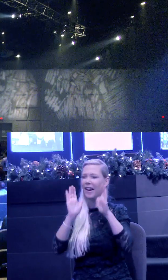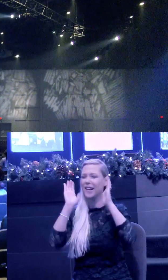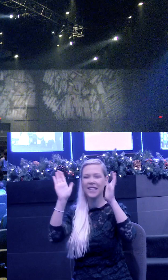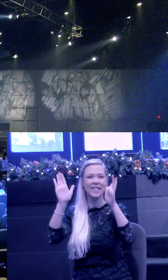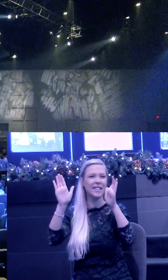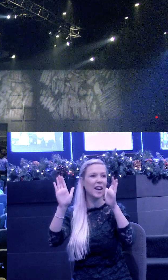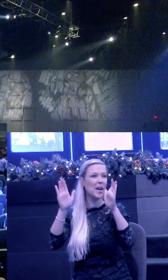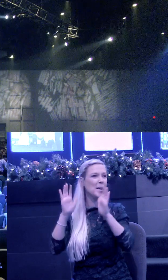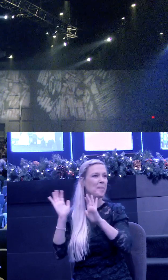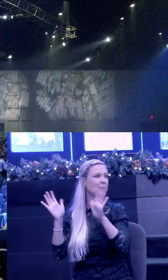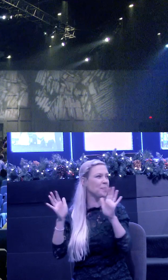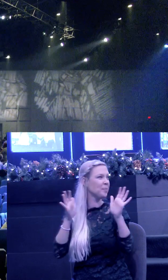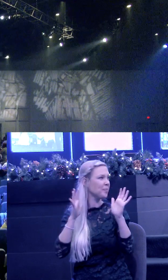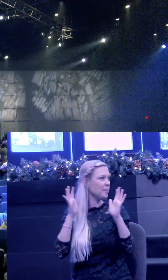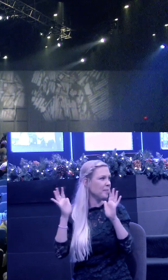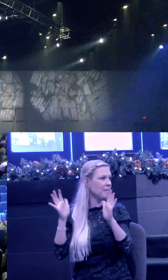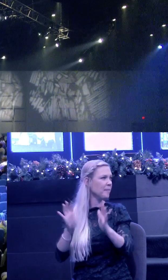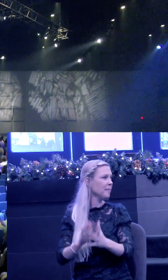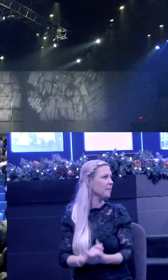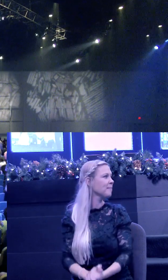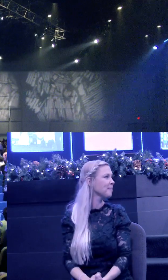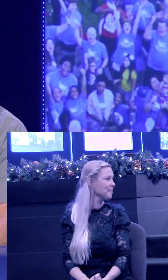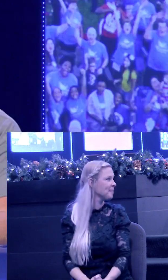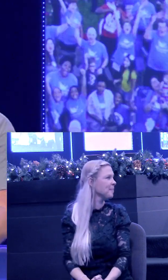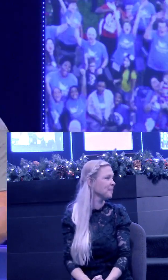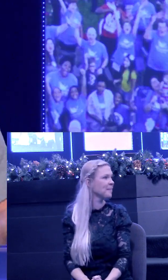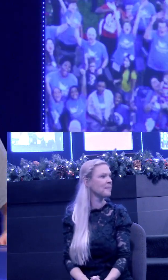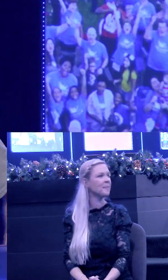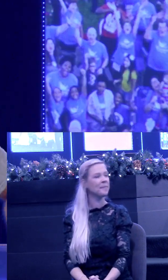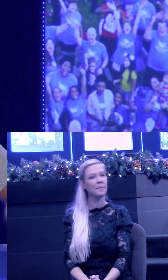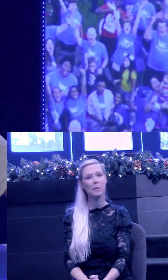is so, so, so very awesome.